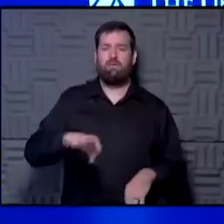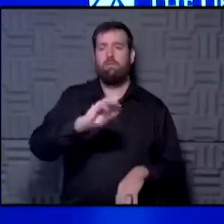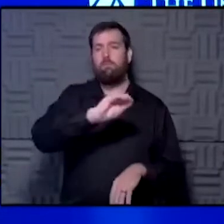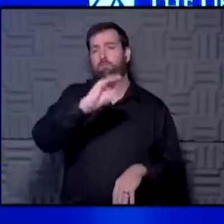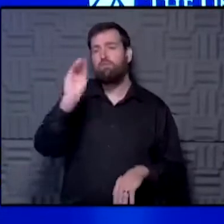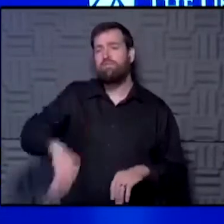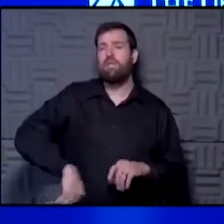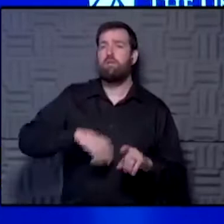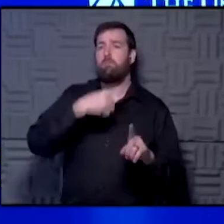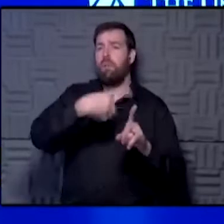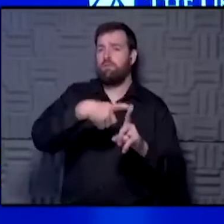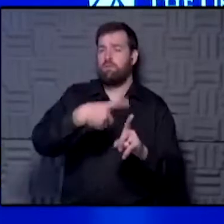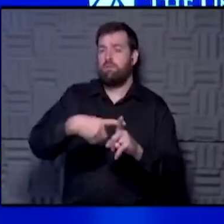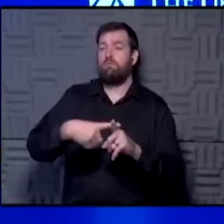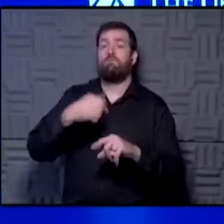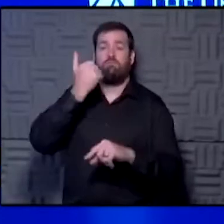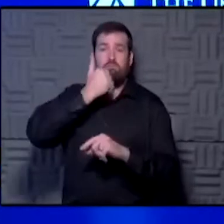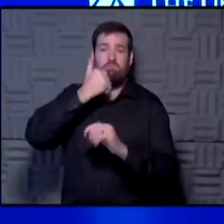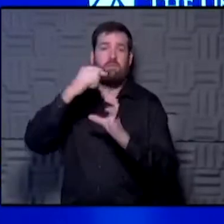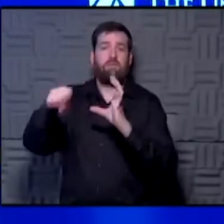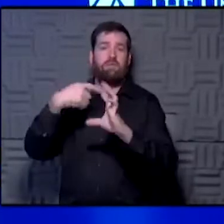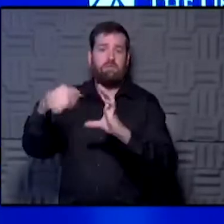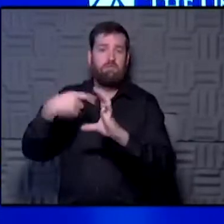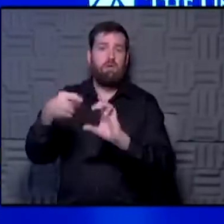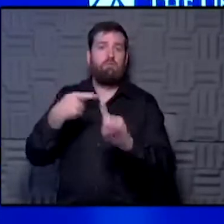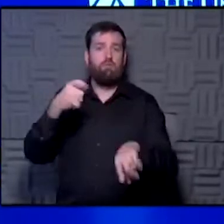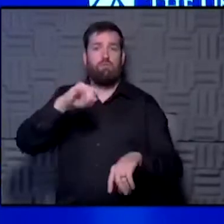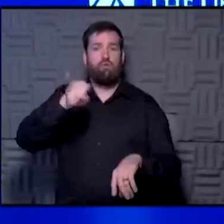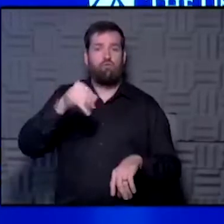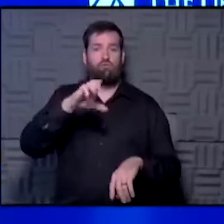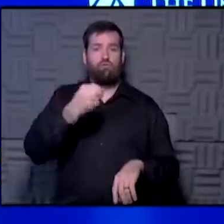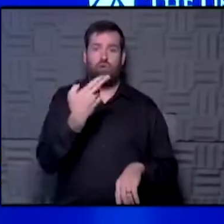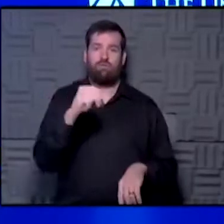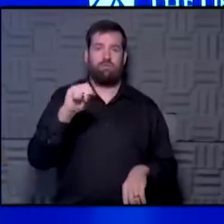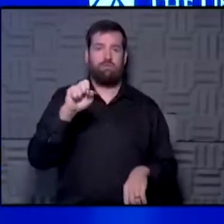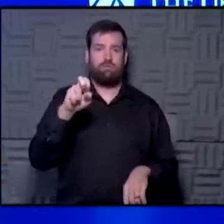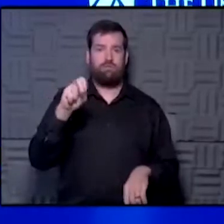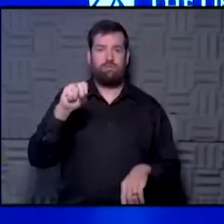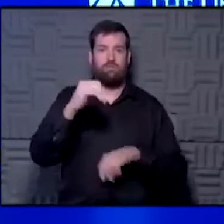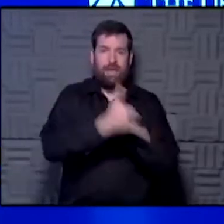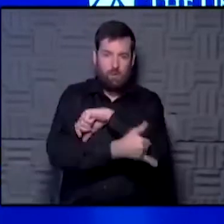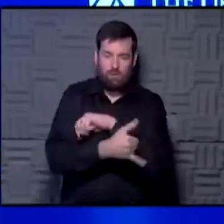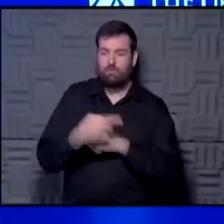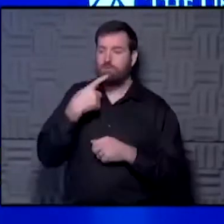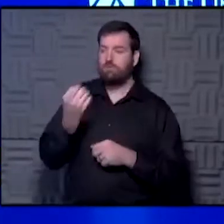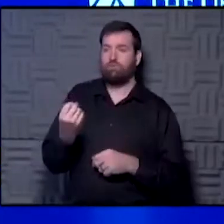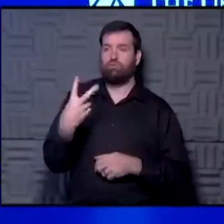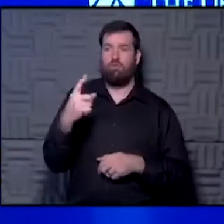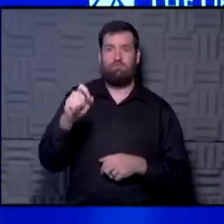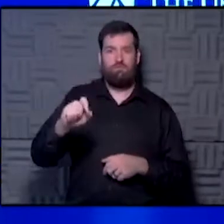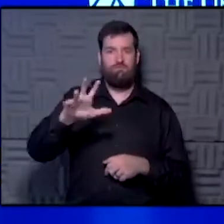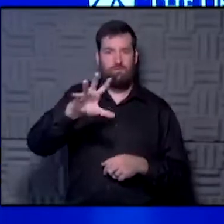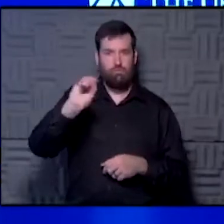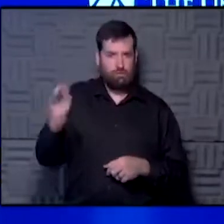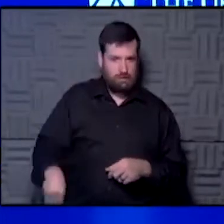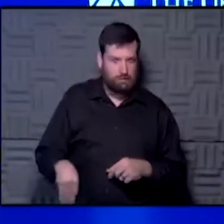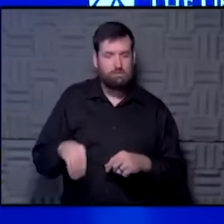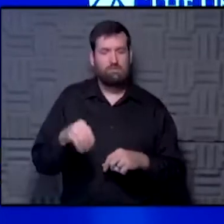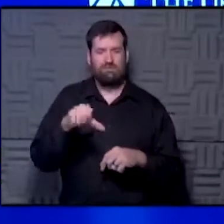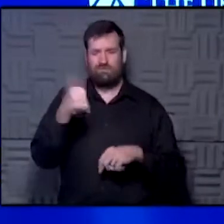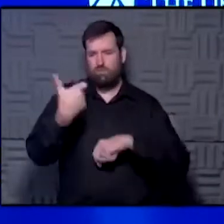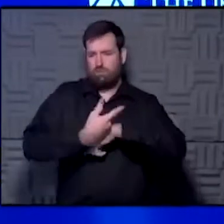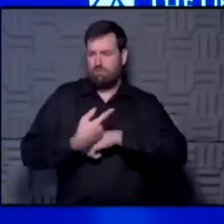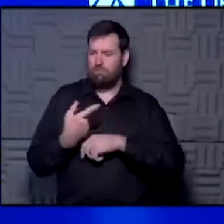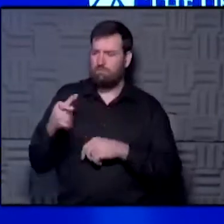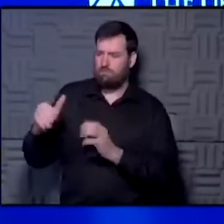I received the daily emails from Johnson County Health Department, and Johnson County is saying we're at 12.5%, but the other day a doctor